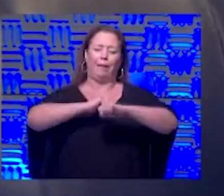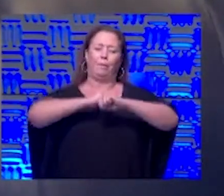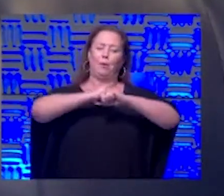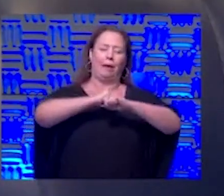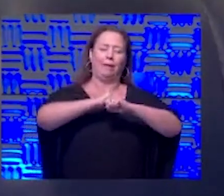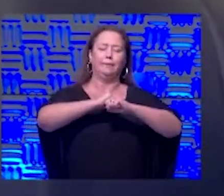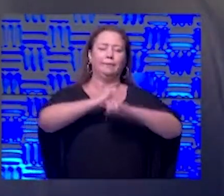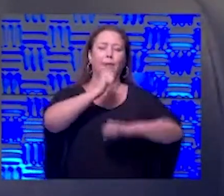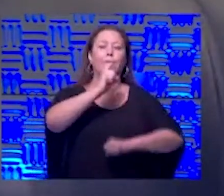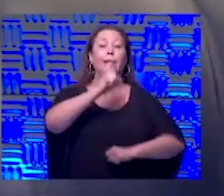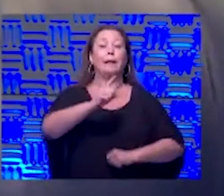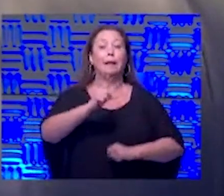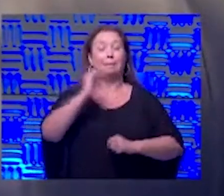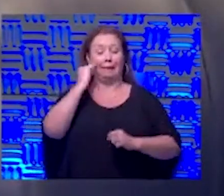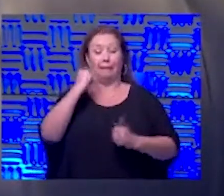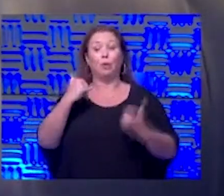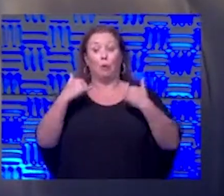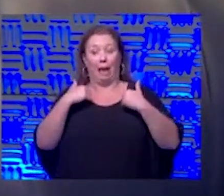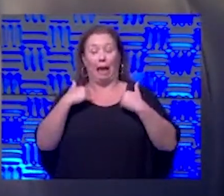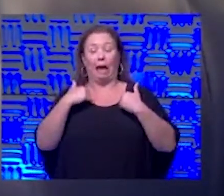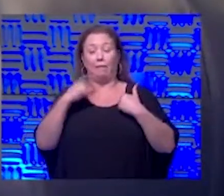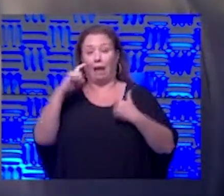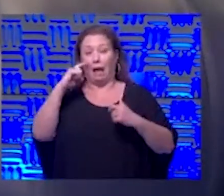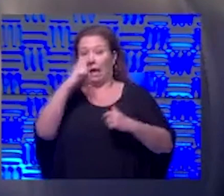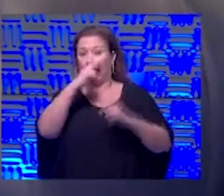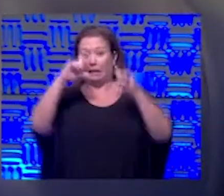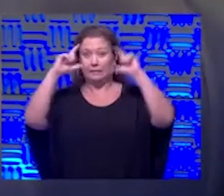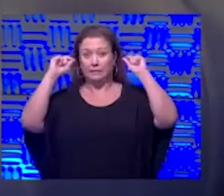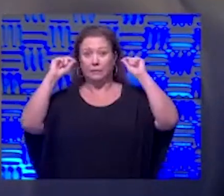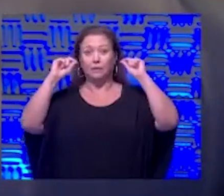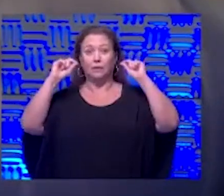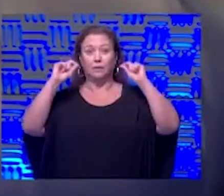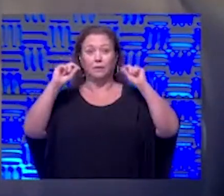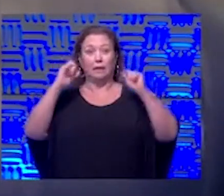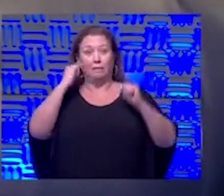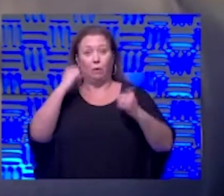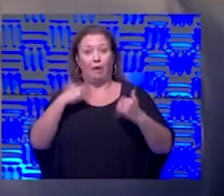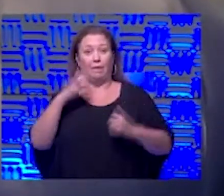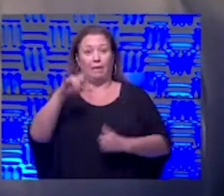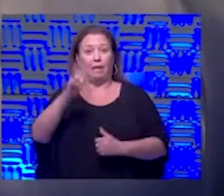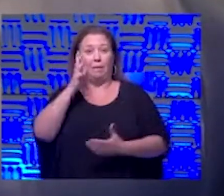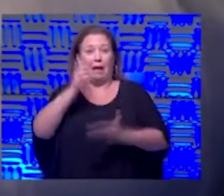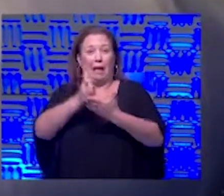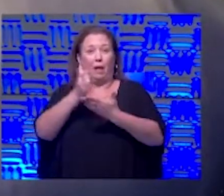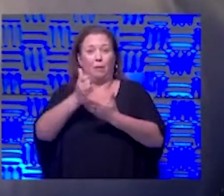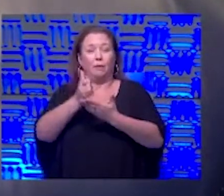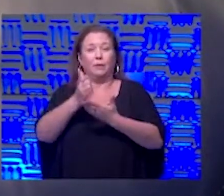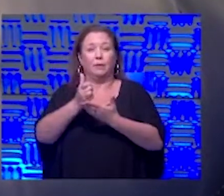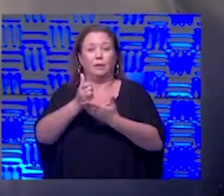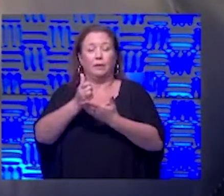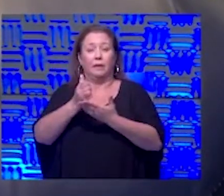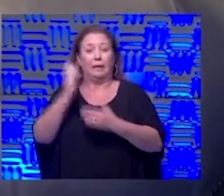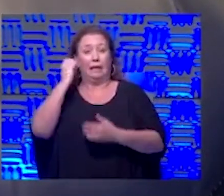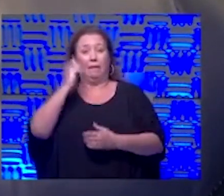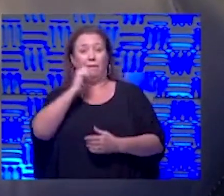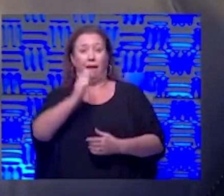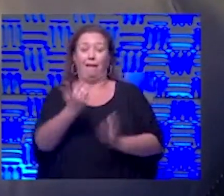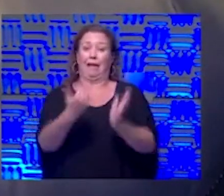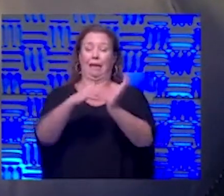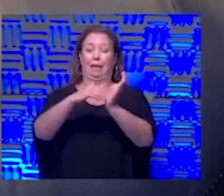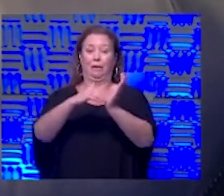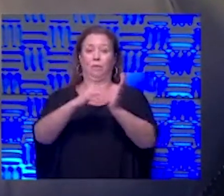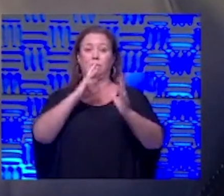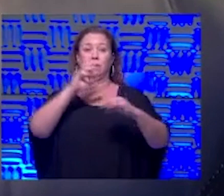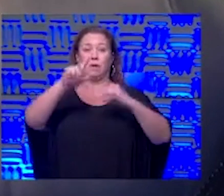in the hospital, but if that's all you have, or eyeglasses or large sunglasses, that may help as well. Otherwise, certainly, again, we've